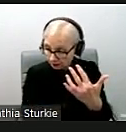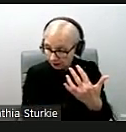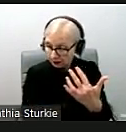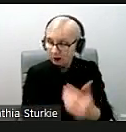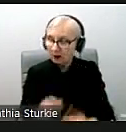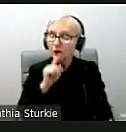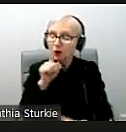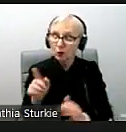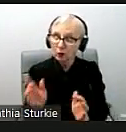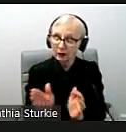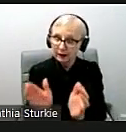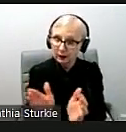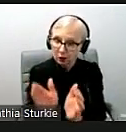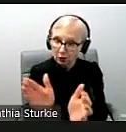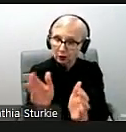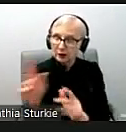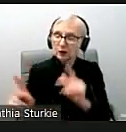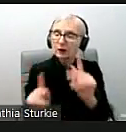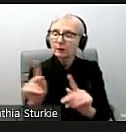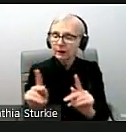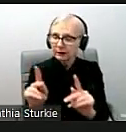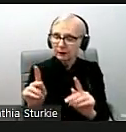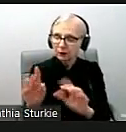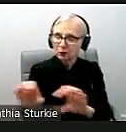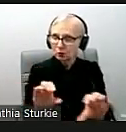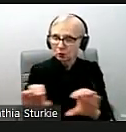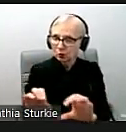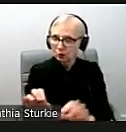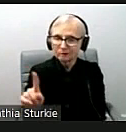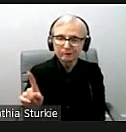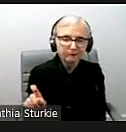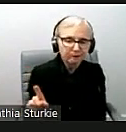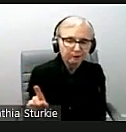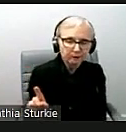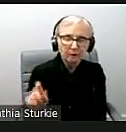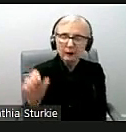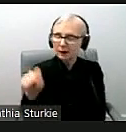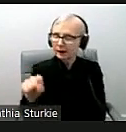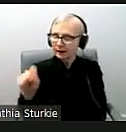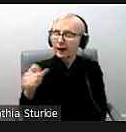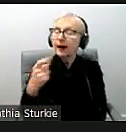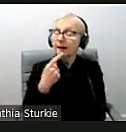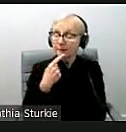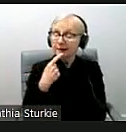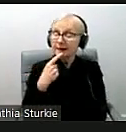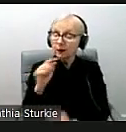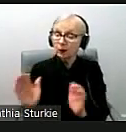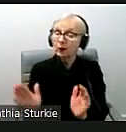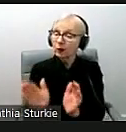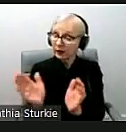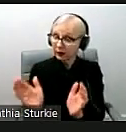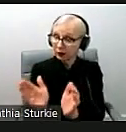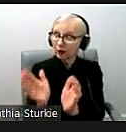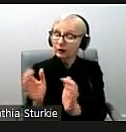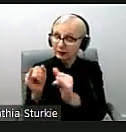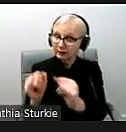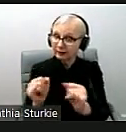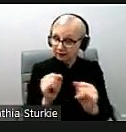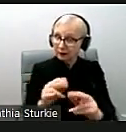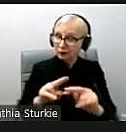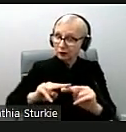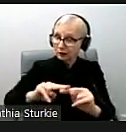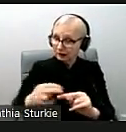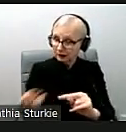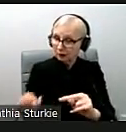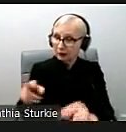really encouraging people to do? Yeah, so I would say that we are encouraging individuals to decrease their